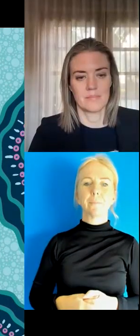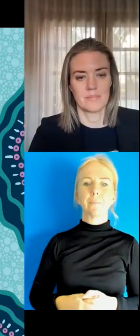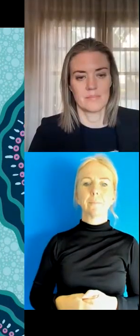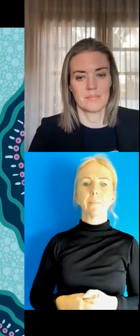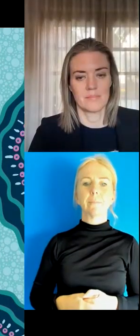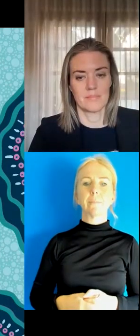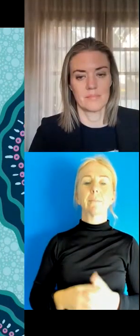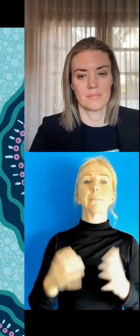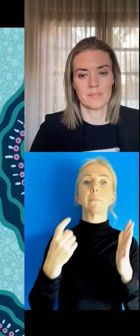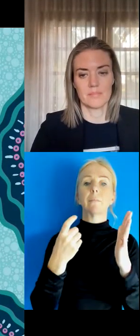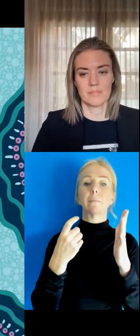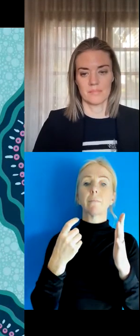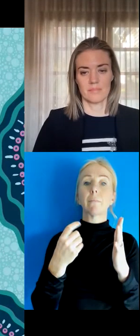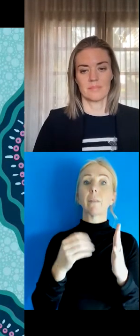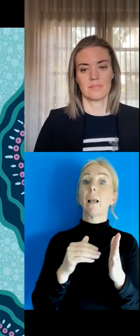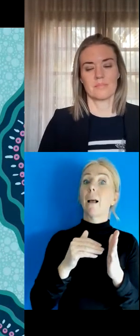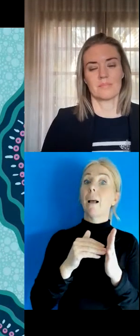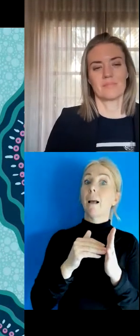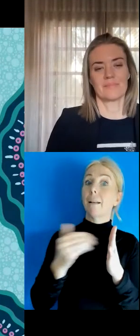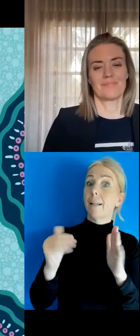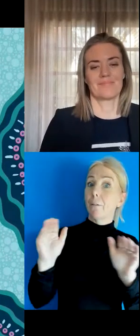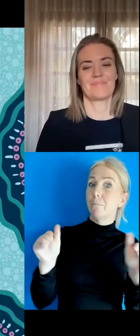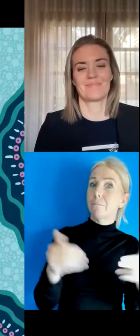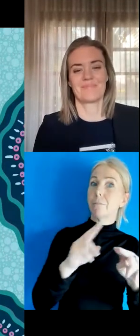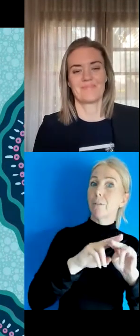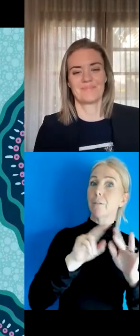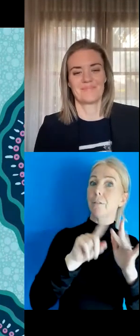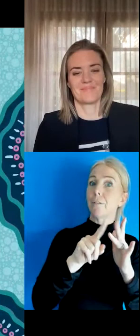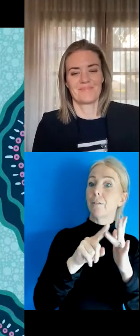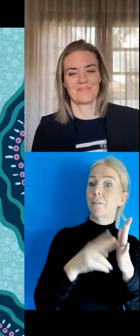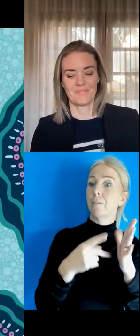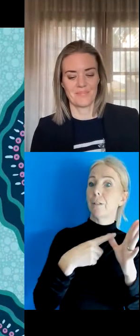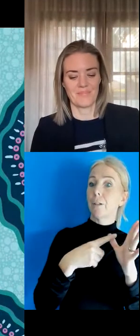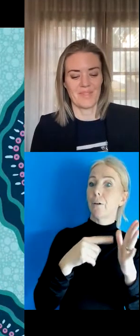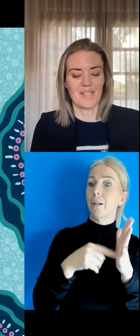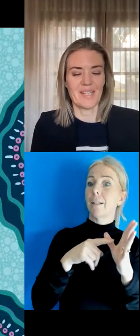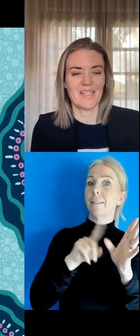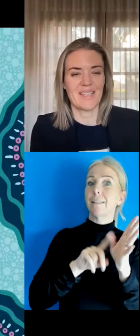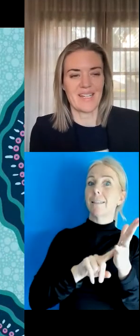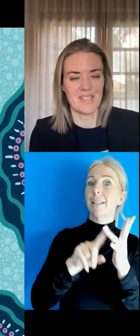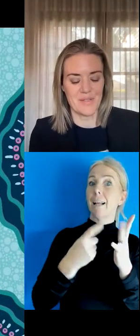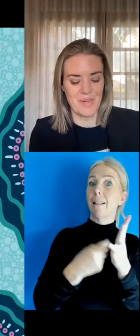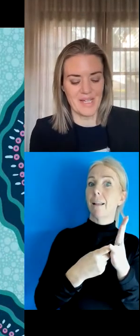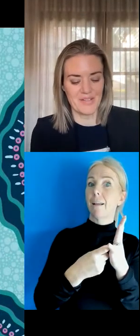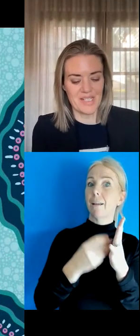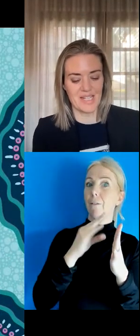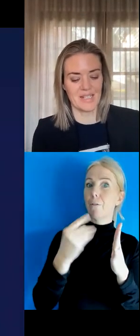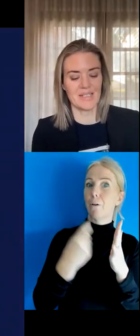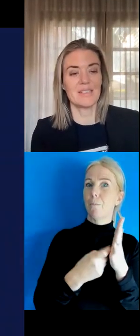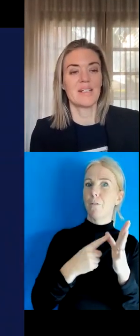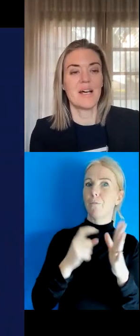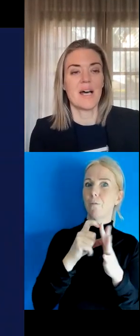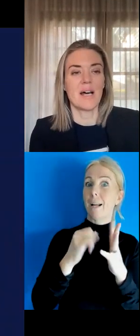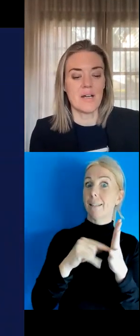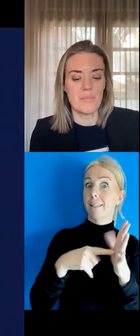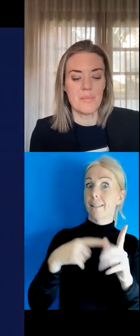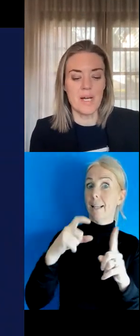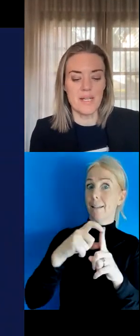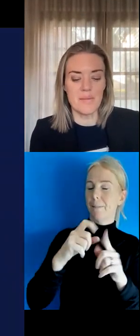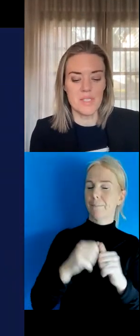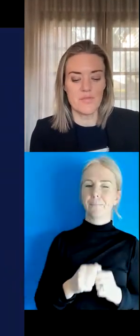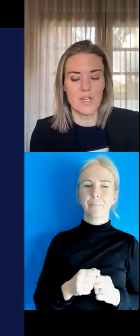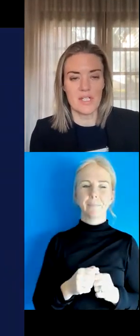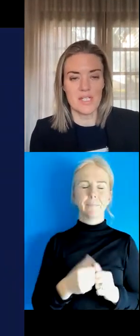Thanks, Tanya. I'll now hand over to Fiona Taylor from Randstad. Thanks, Rebecca and Tanya.